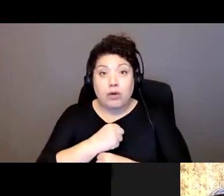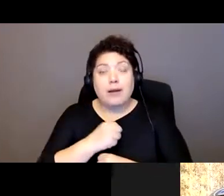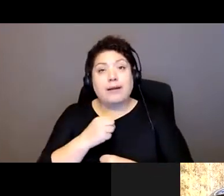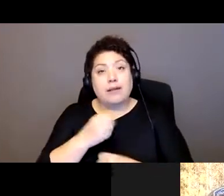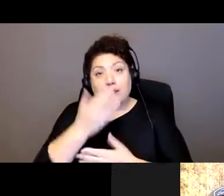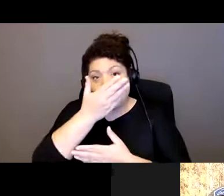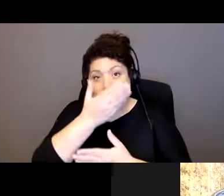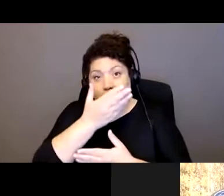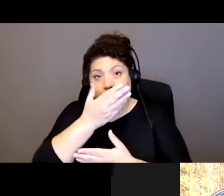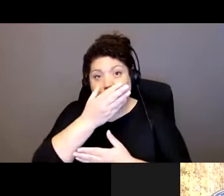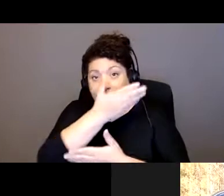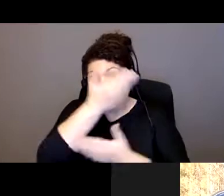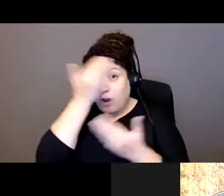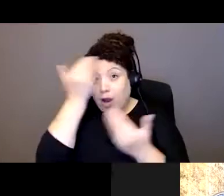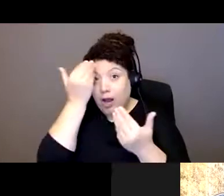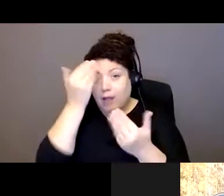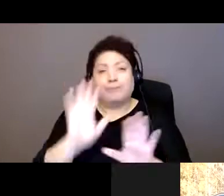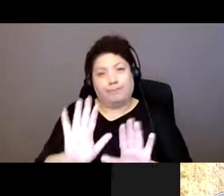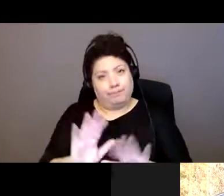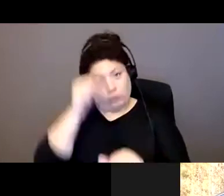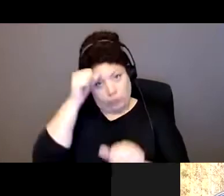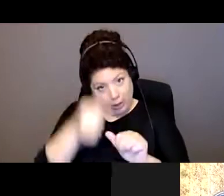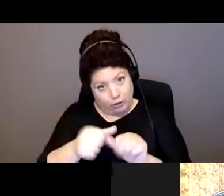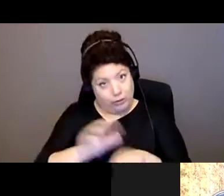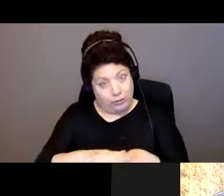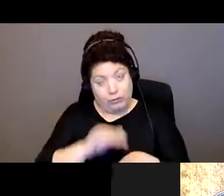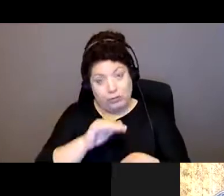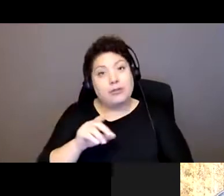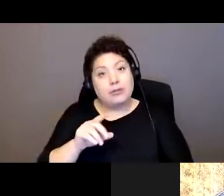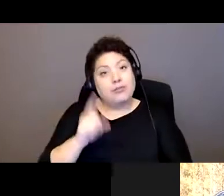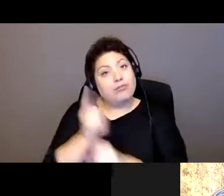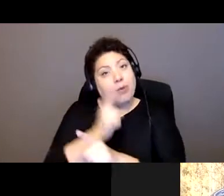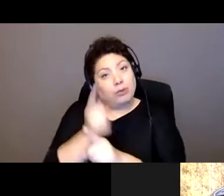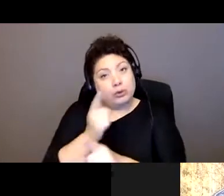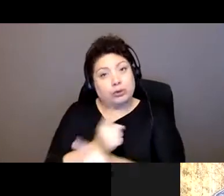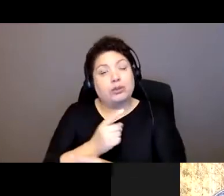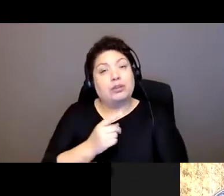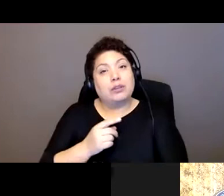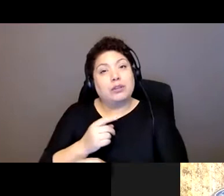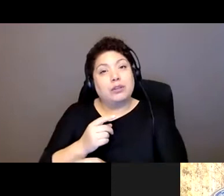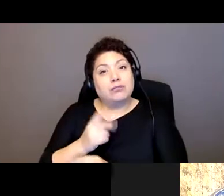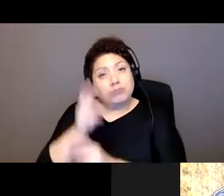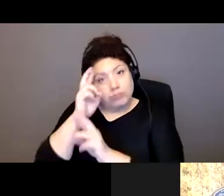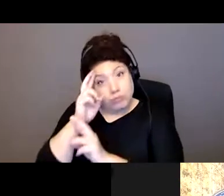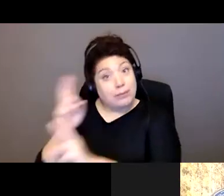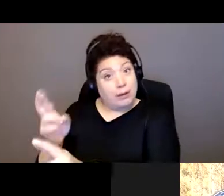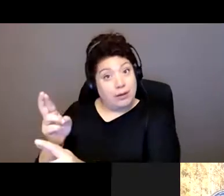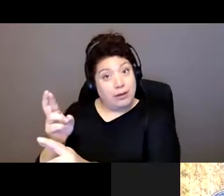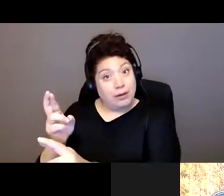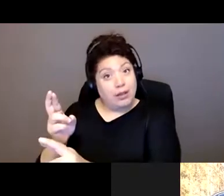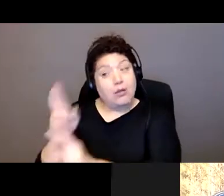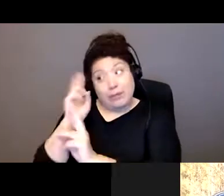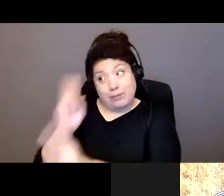like proper protocol for elders, is um, that you not just treat them with respect, but you take care of them,